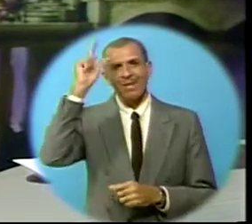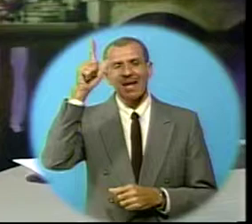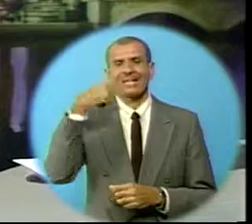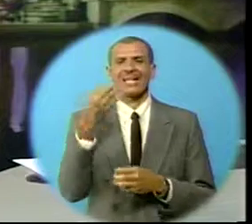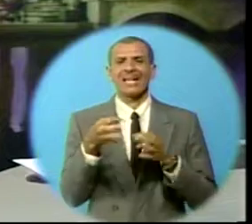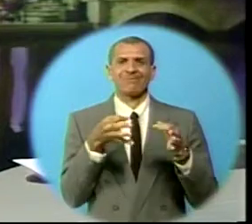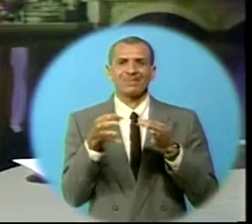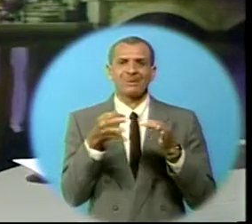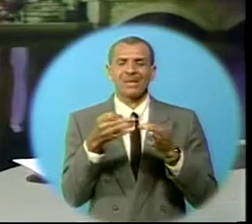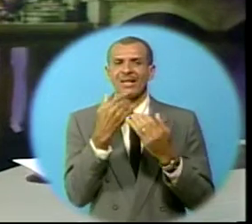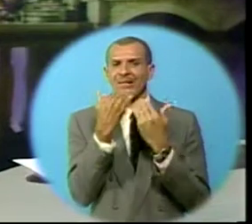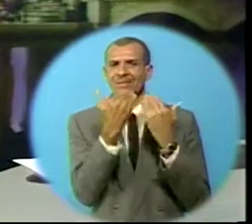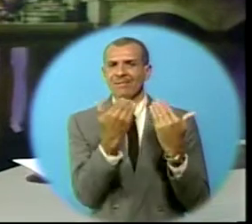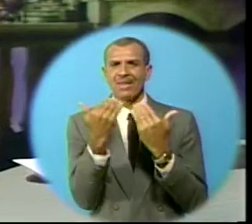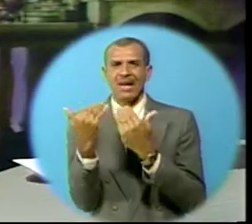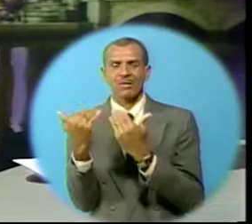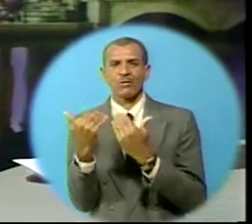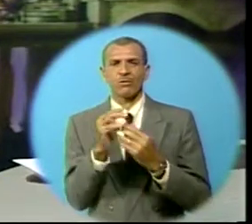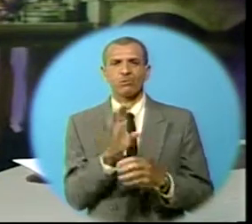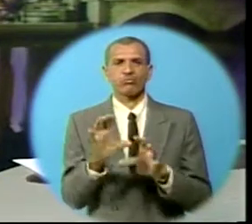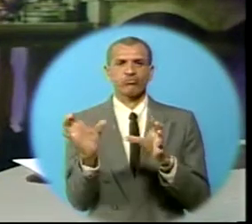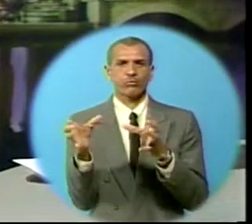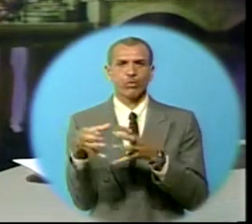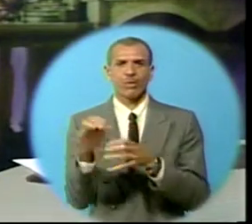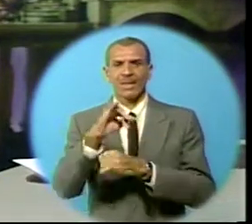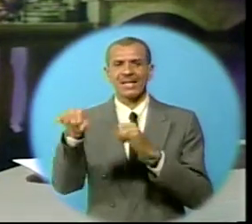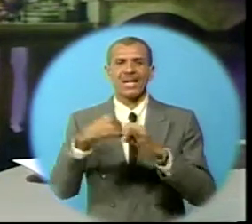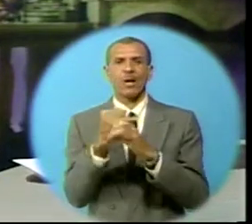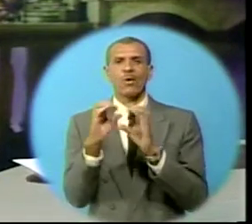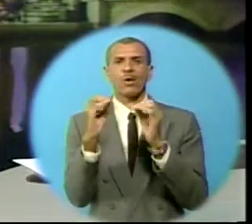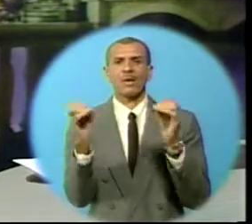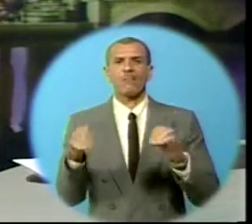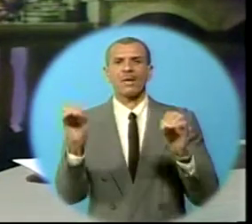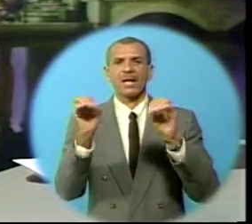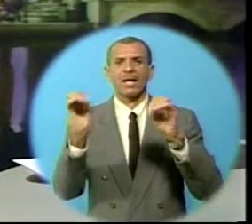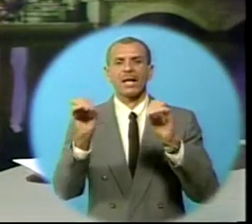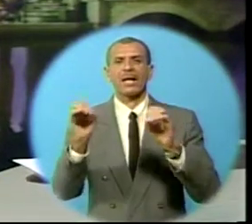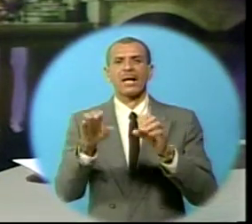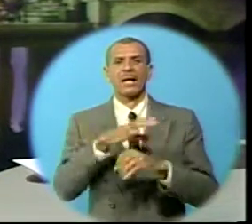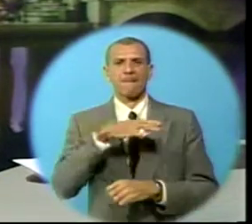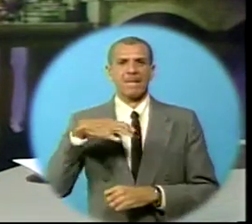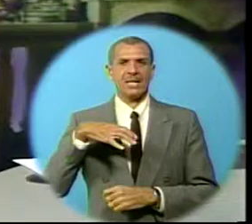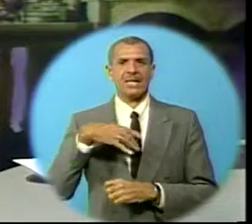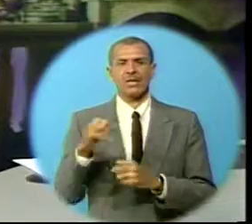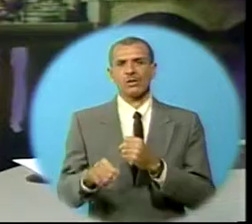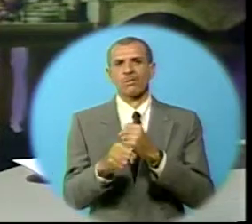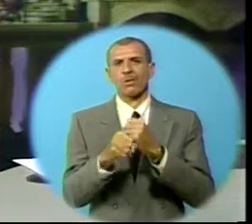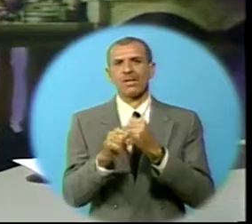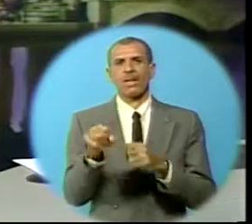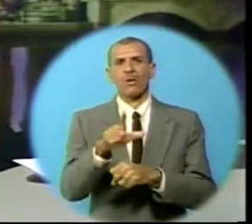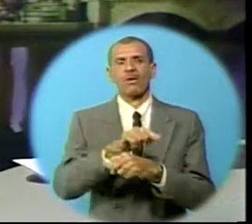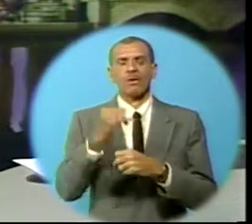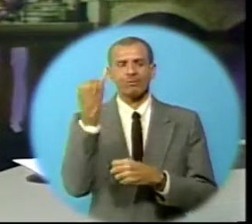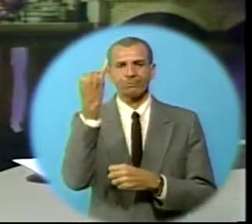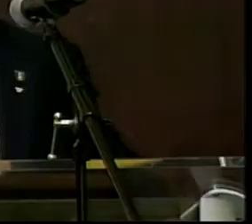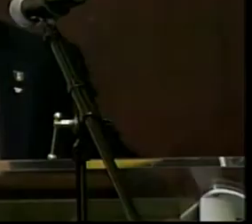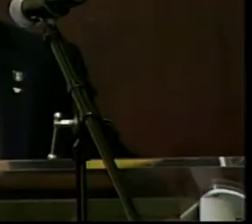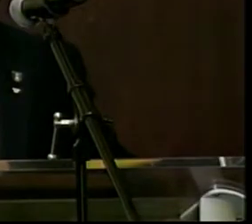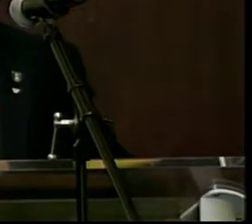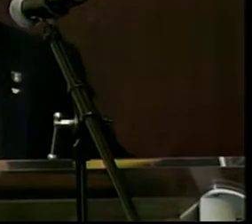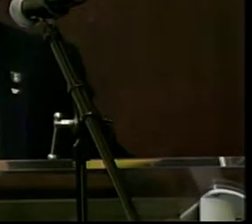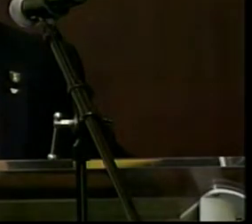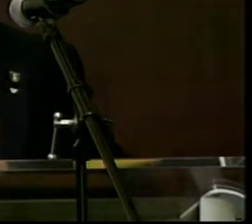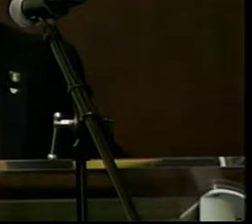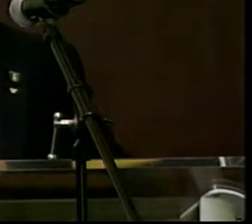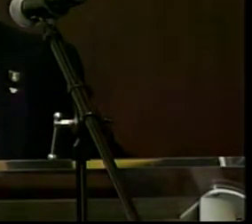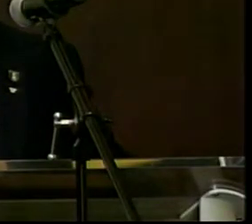expressed his gratitude to the funding body of the International Olympic Committee for its support to local initiatives. I would also like